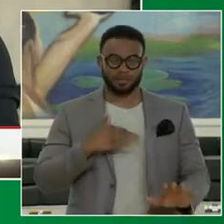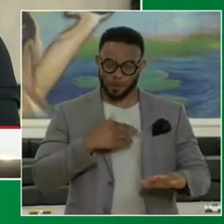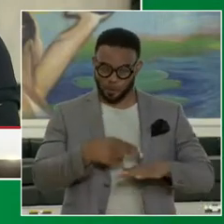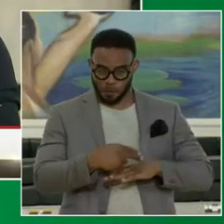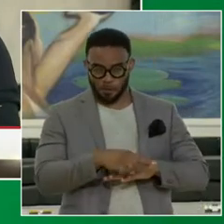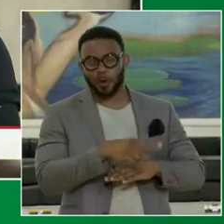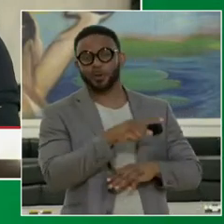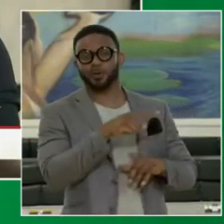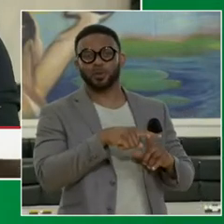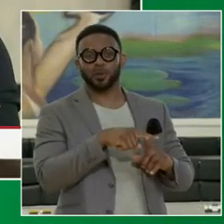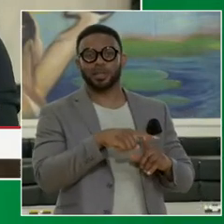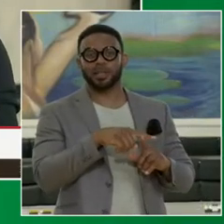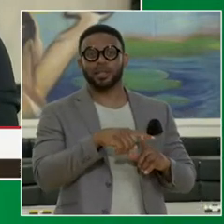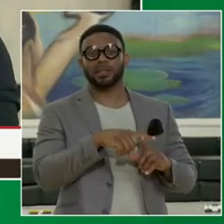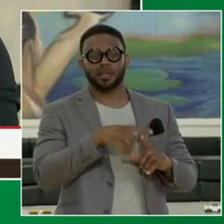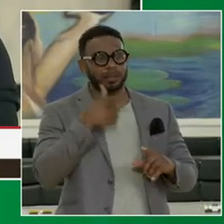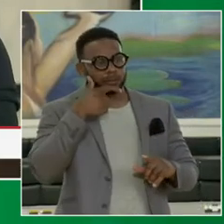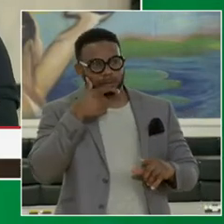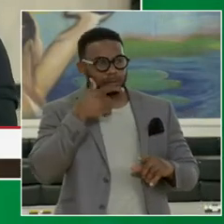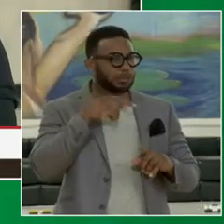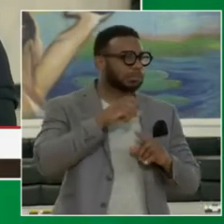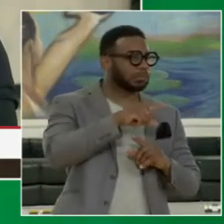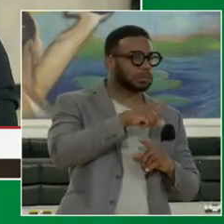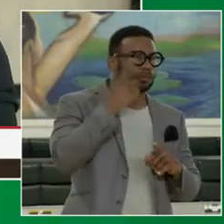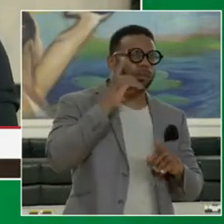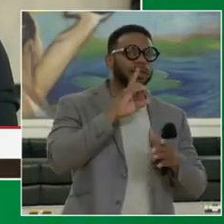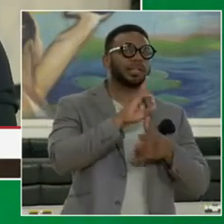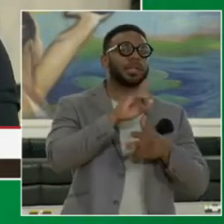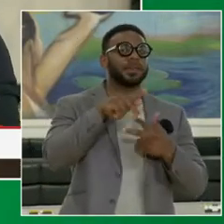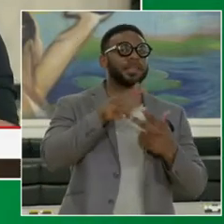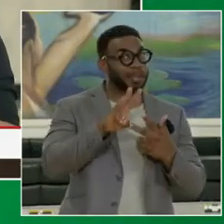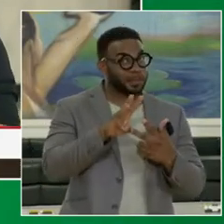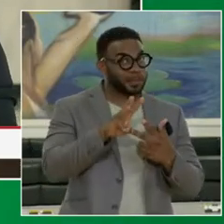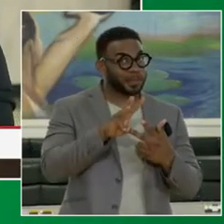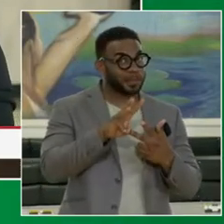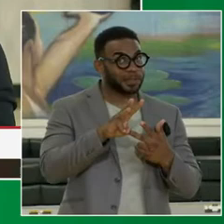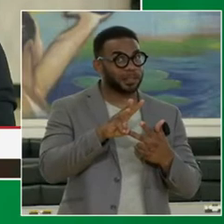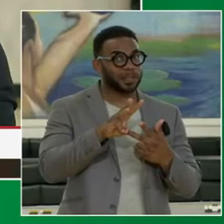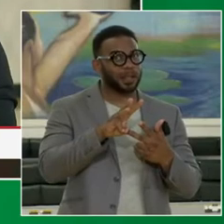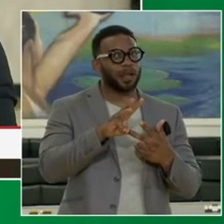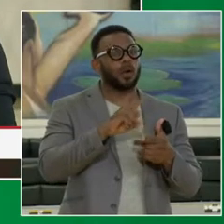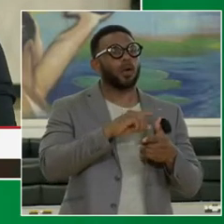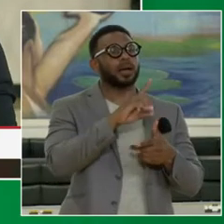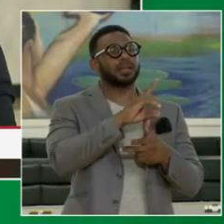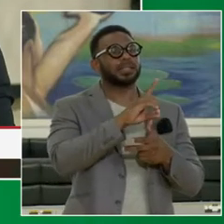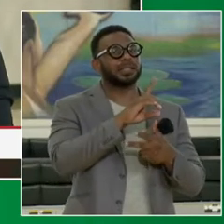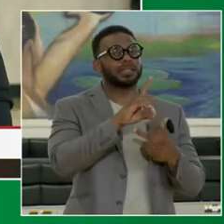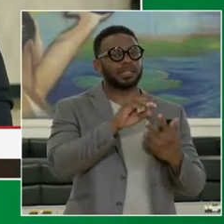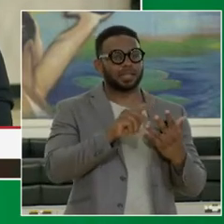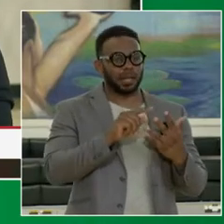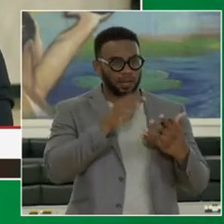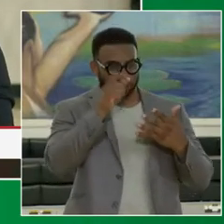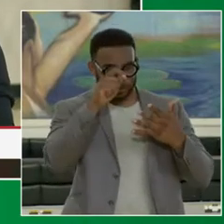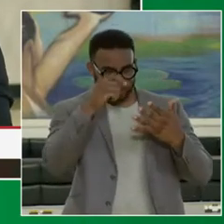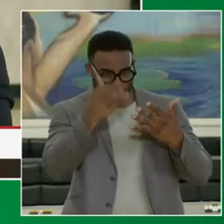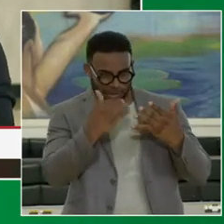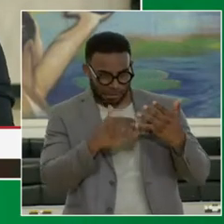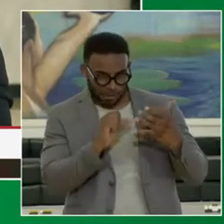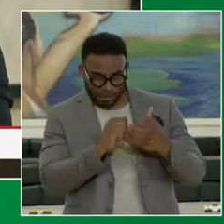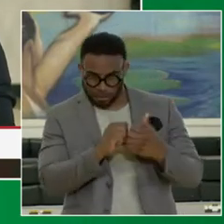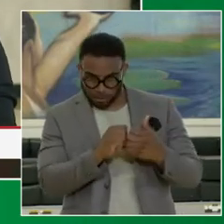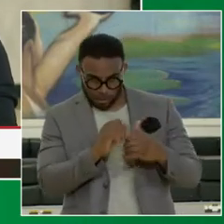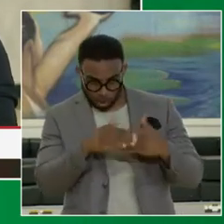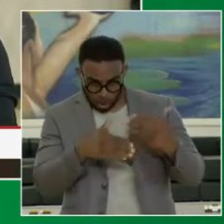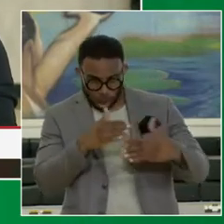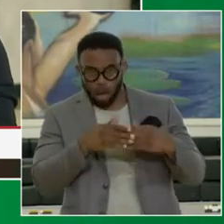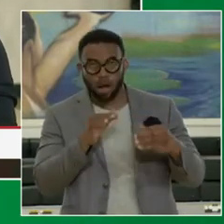to a dispatch for the Department of Transportation, where they'll go down through a checklist with folks to hopefully get them on